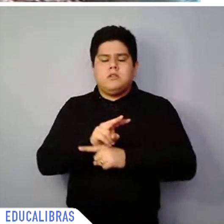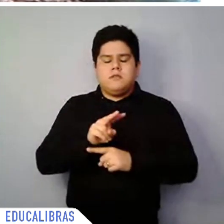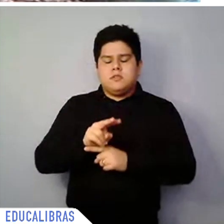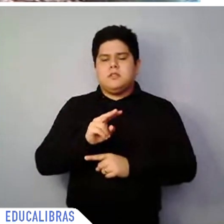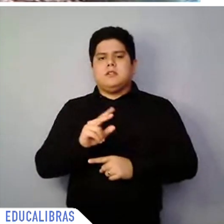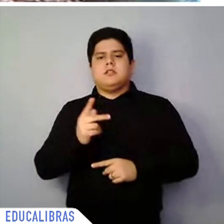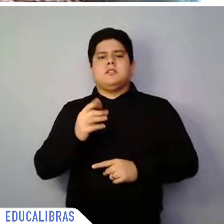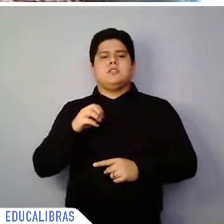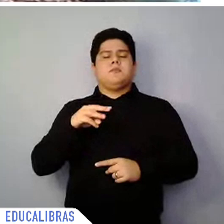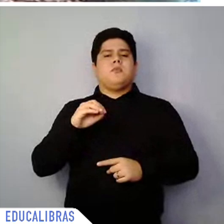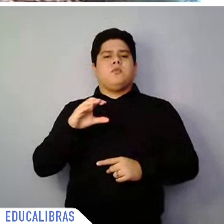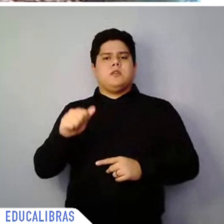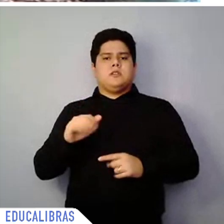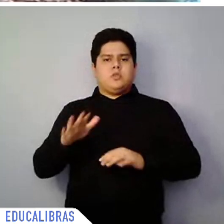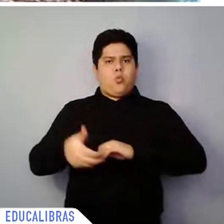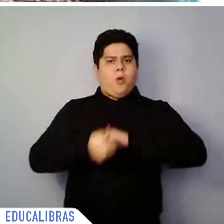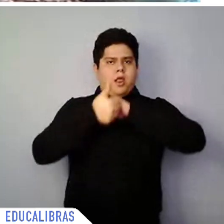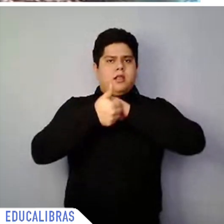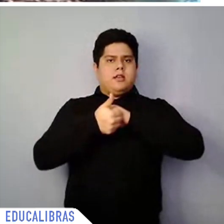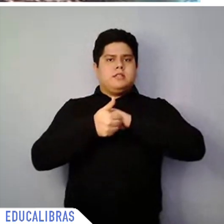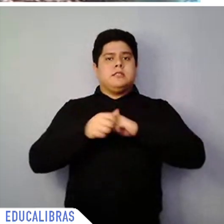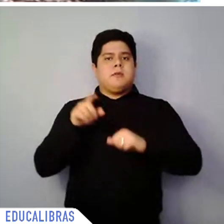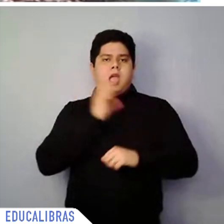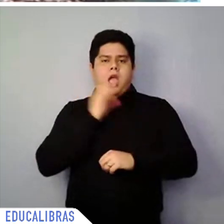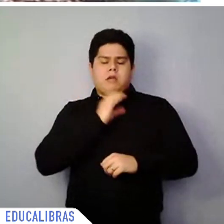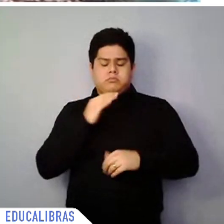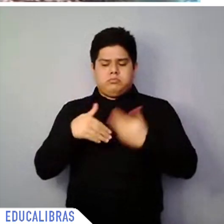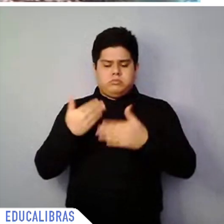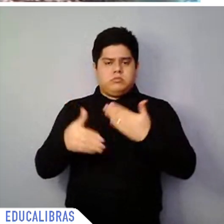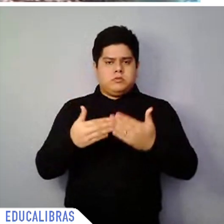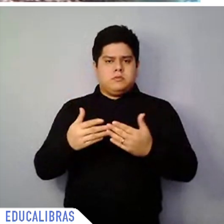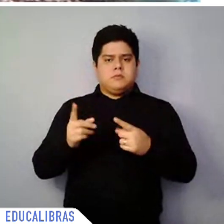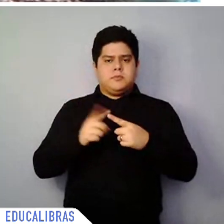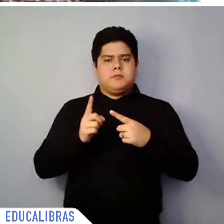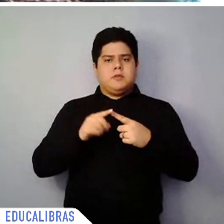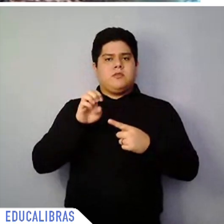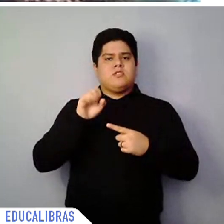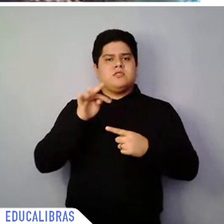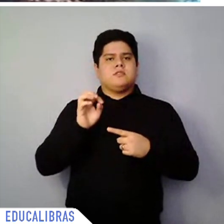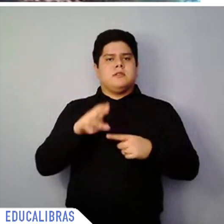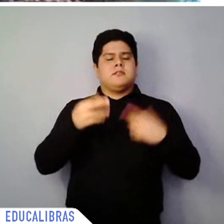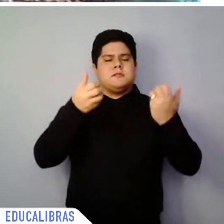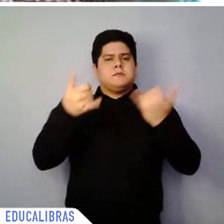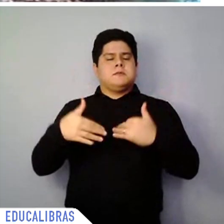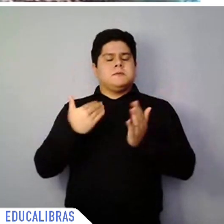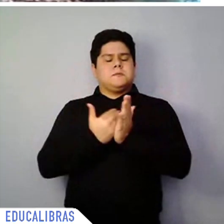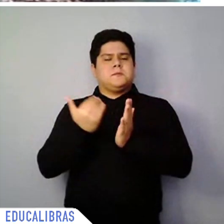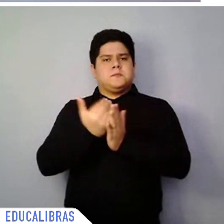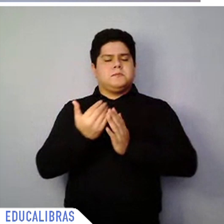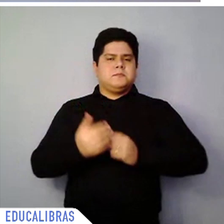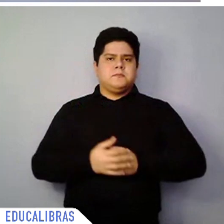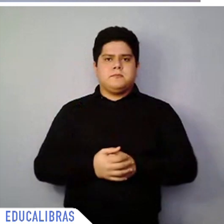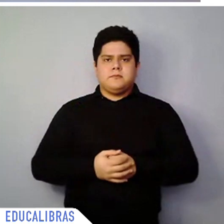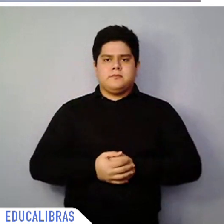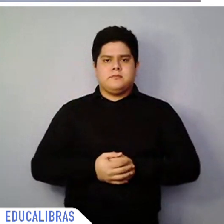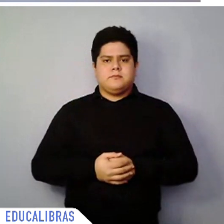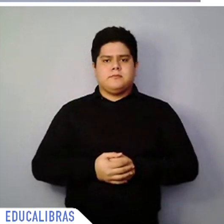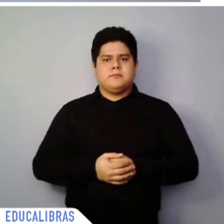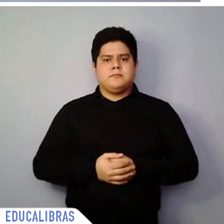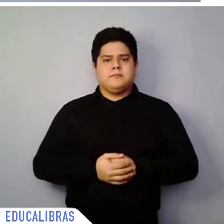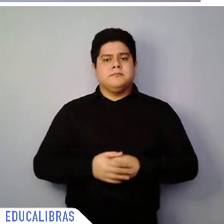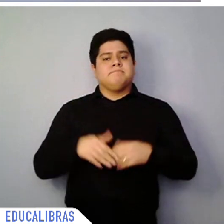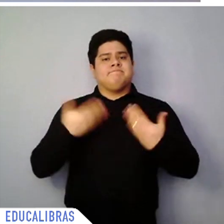the unified health system to perform a very good genomic surveillance? So I'd like Ster